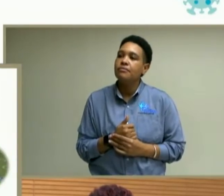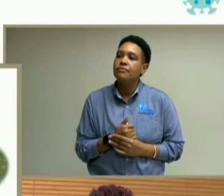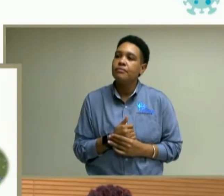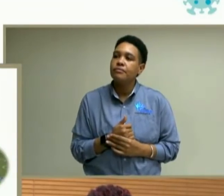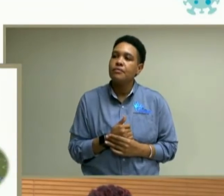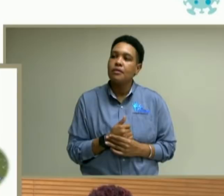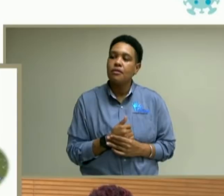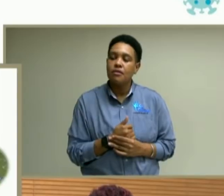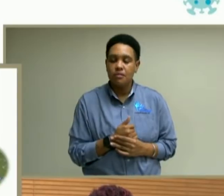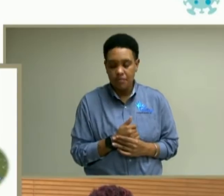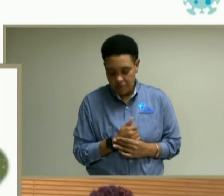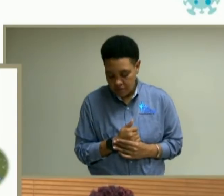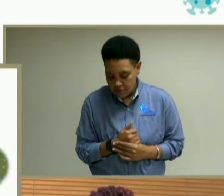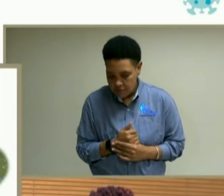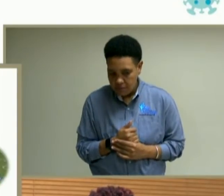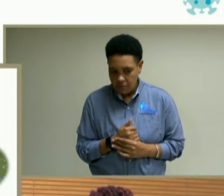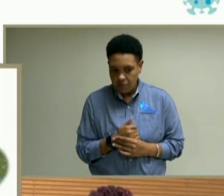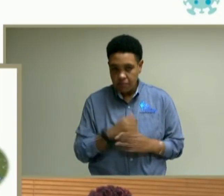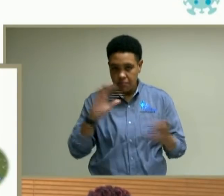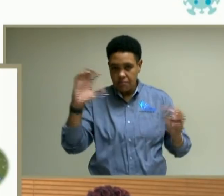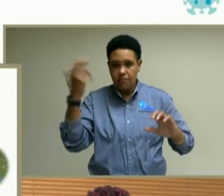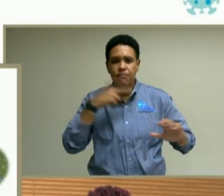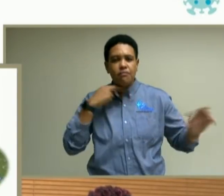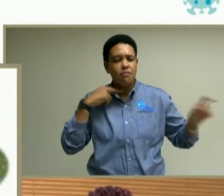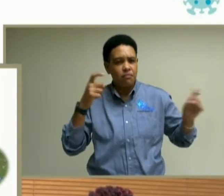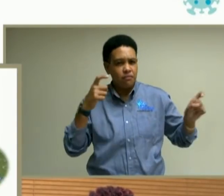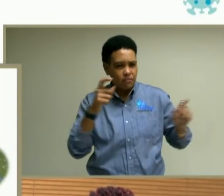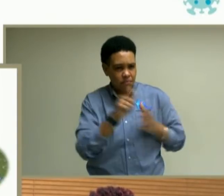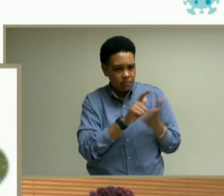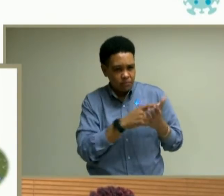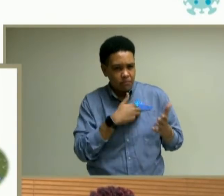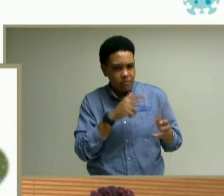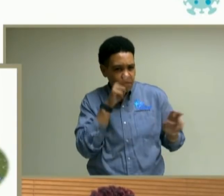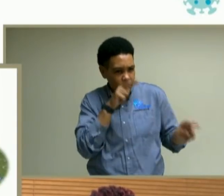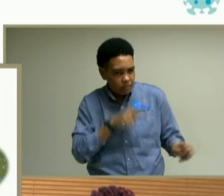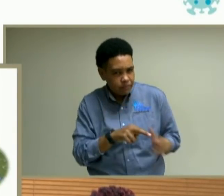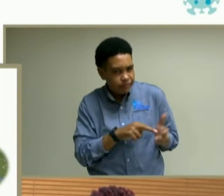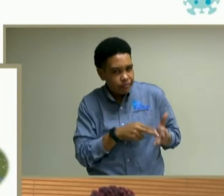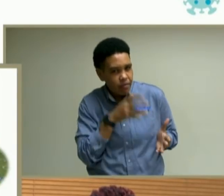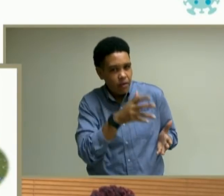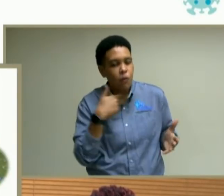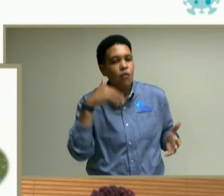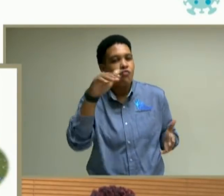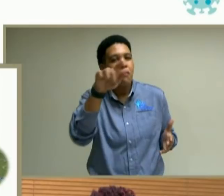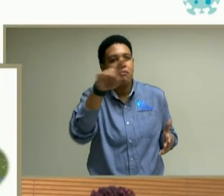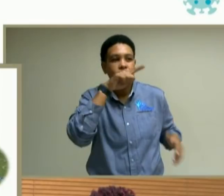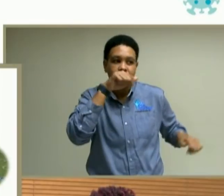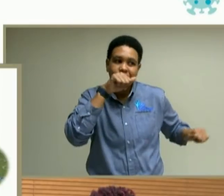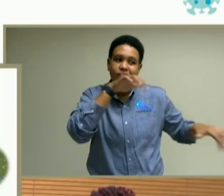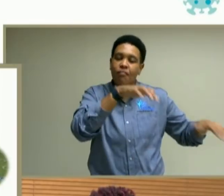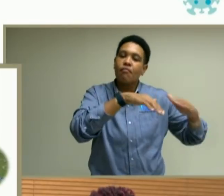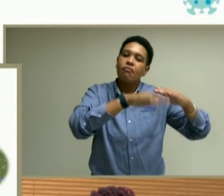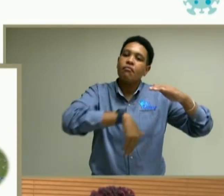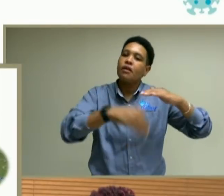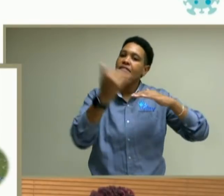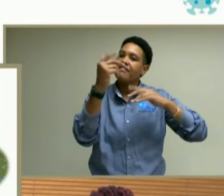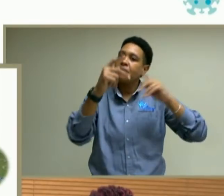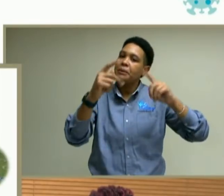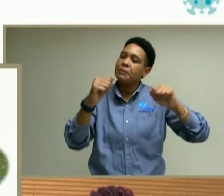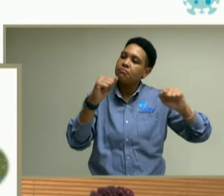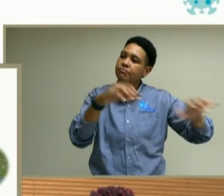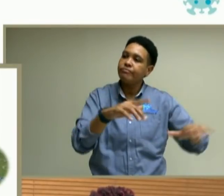The Disaster Risk Management Act has certain enforcement measures we want to remind you of. So the gatherings, which are limited to 15